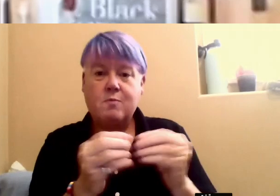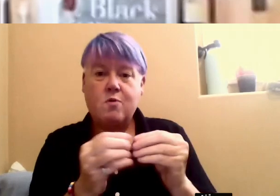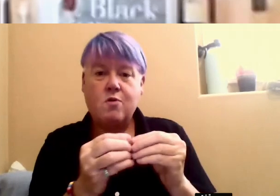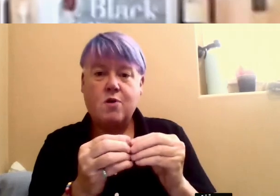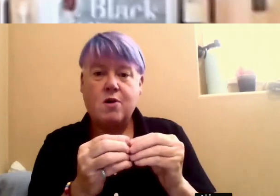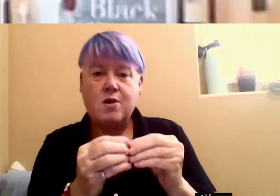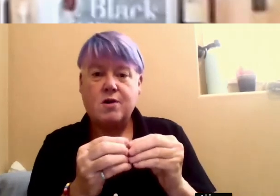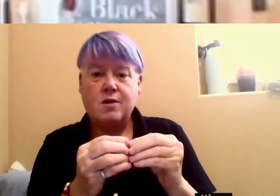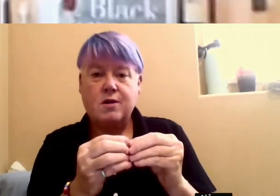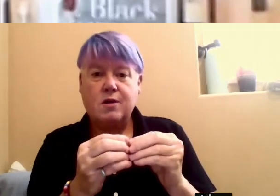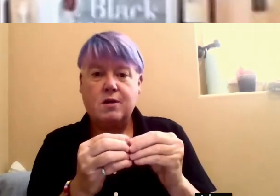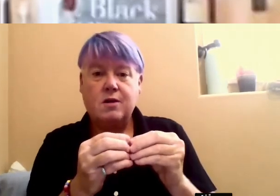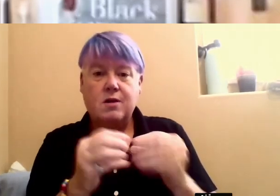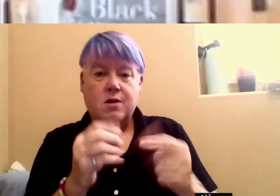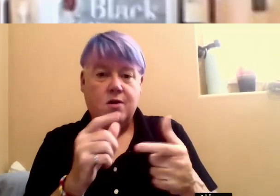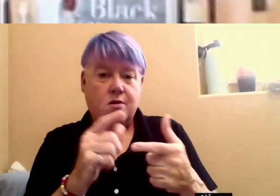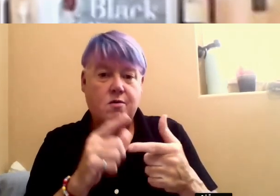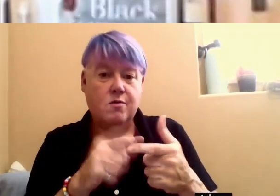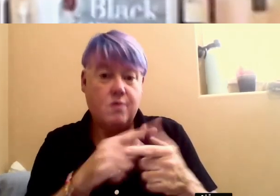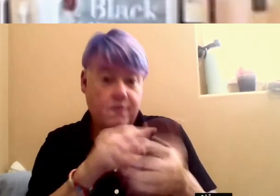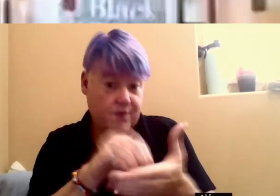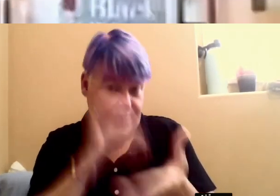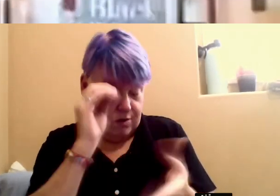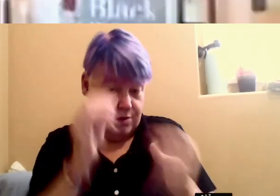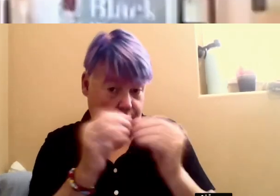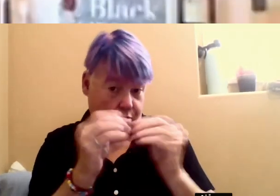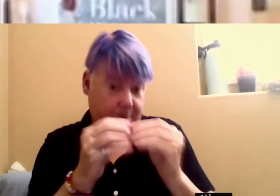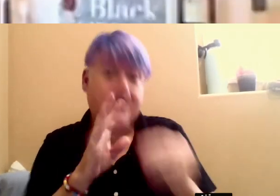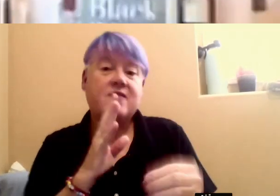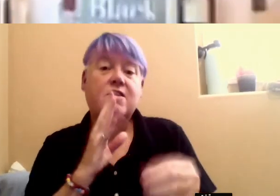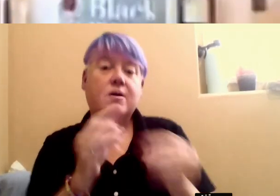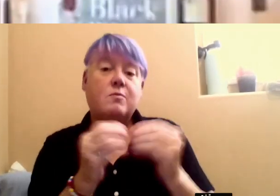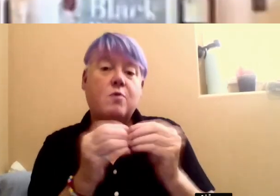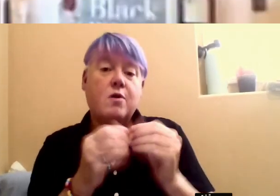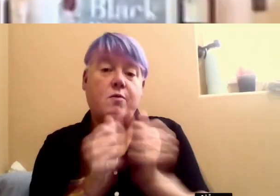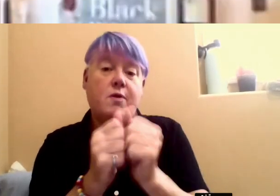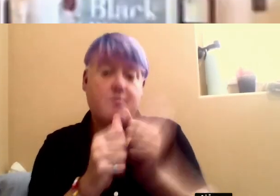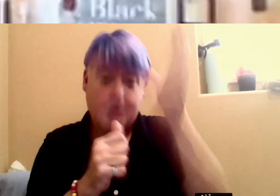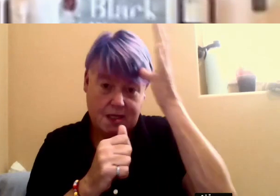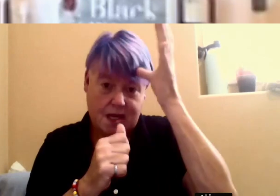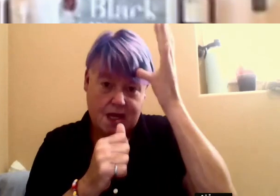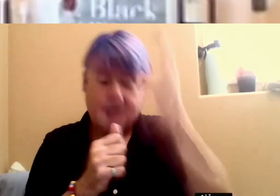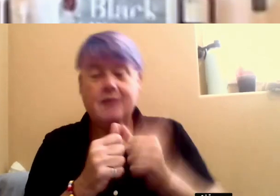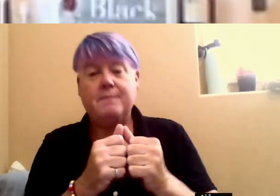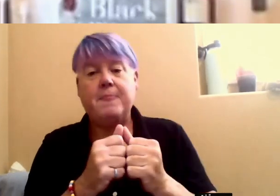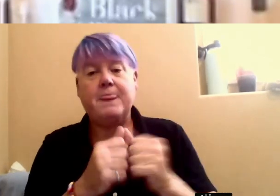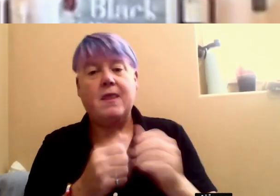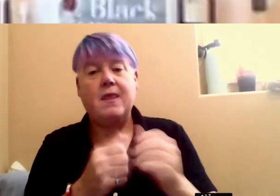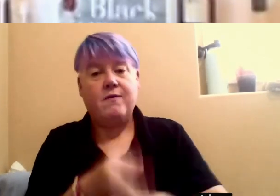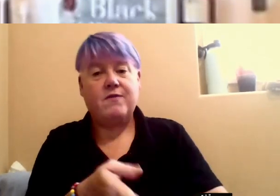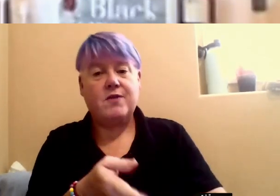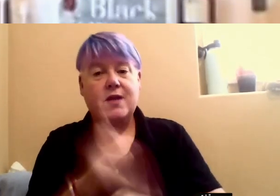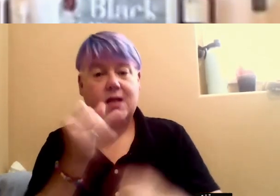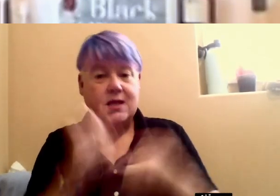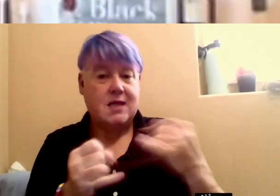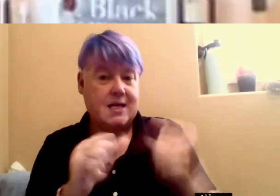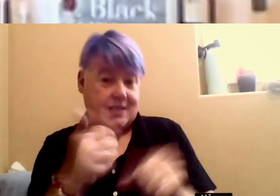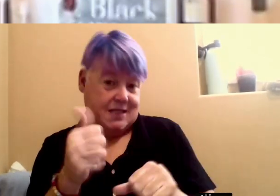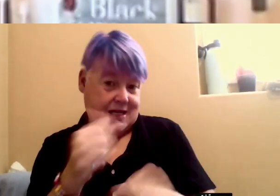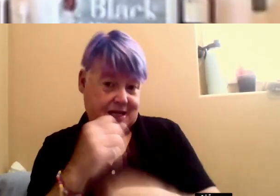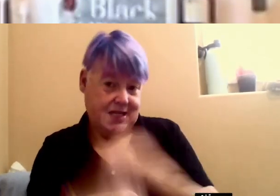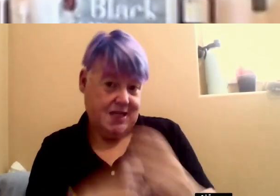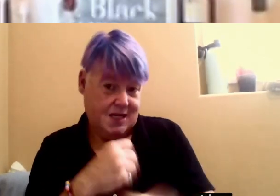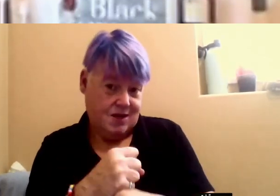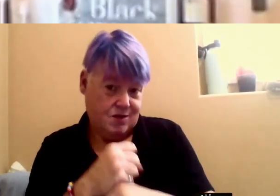or I've learned more as I've talked more and more with my father. I think that over the last 10 years, we've kind of we sped up the